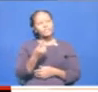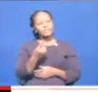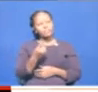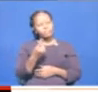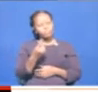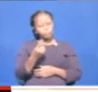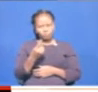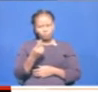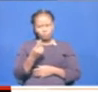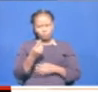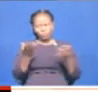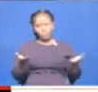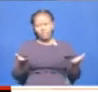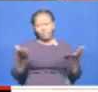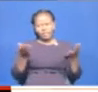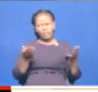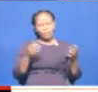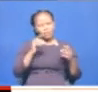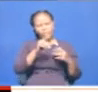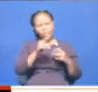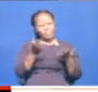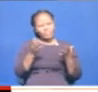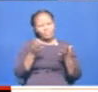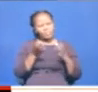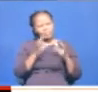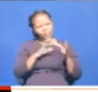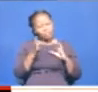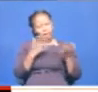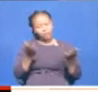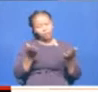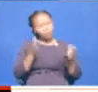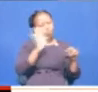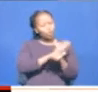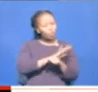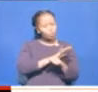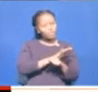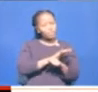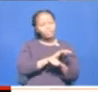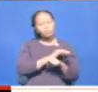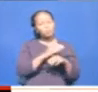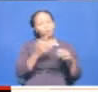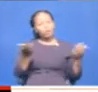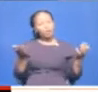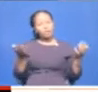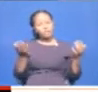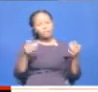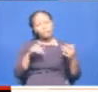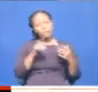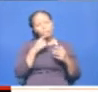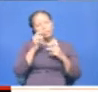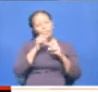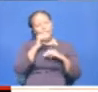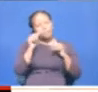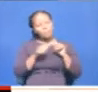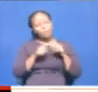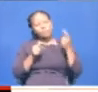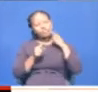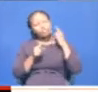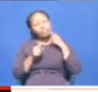give us a picture of that. How does that look like? Is it complete? Have you put in, you've mentioned a shopping